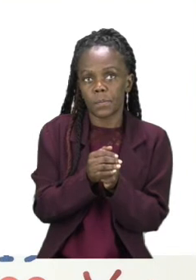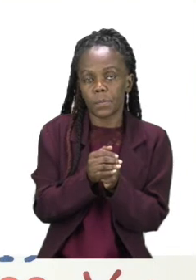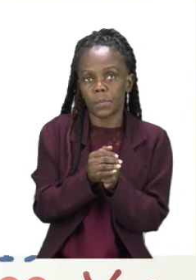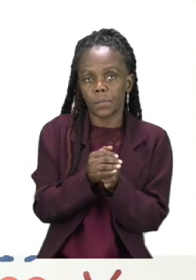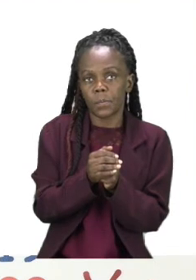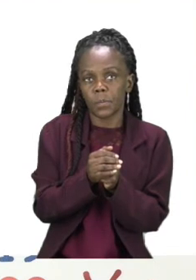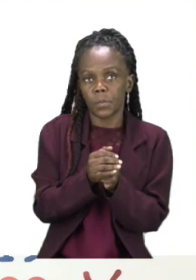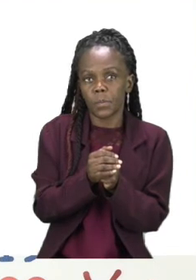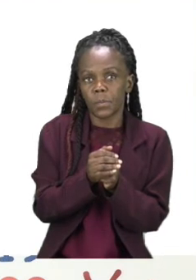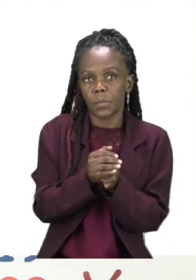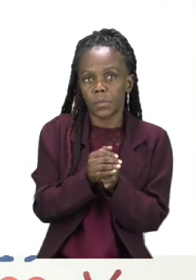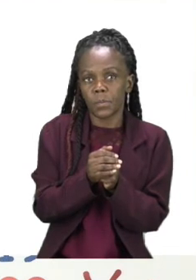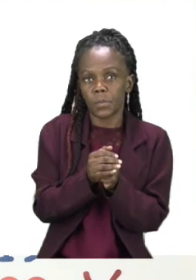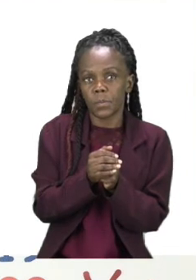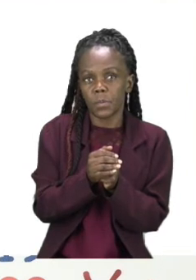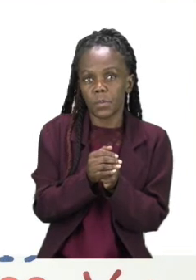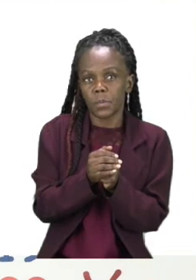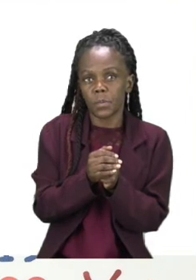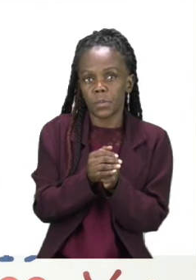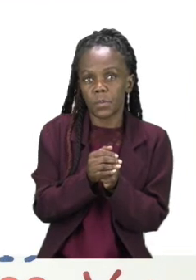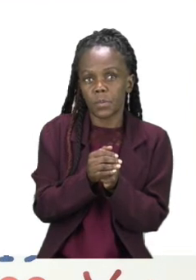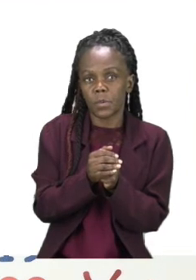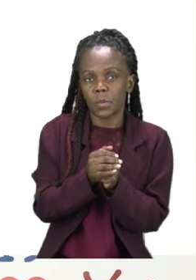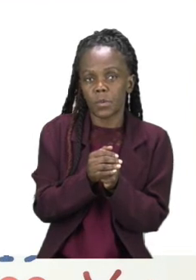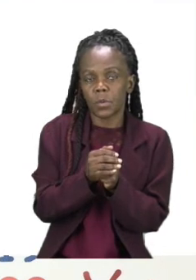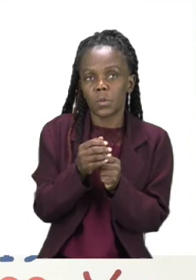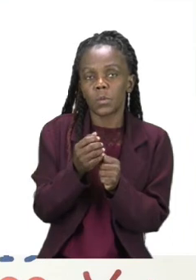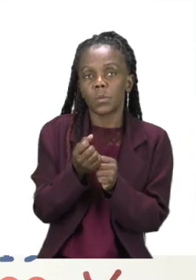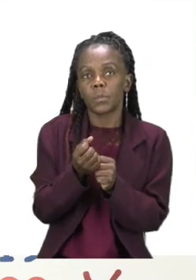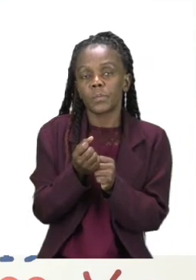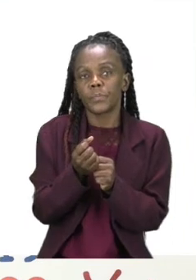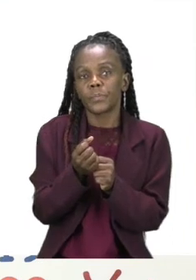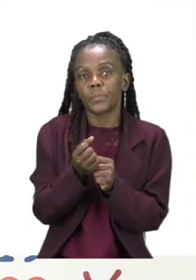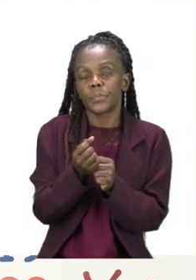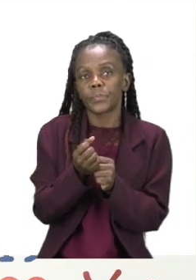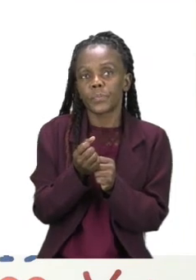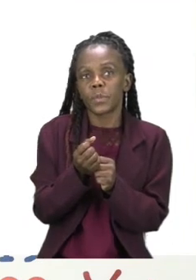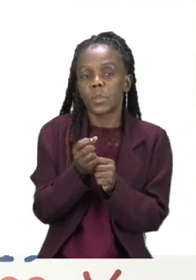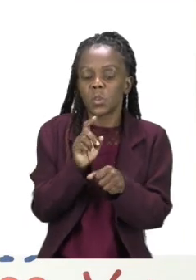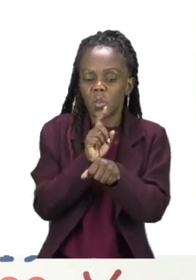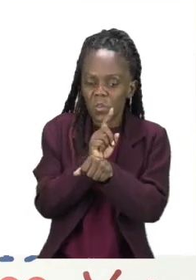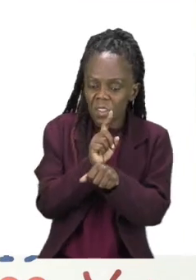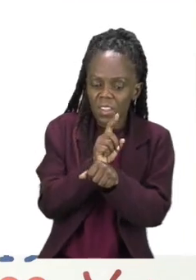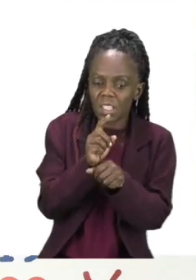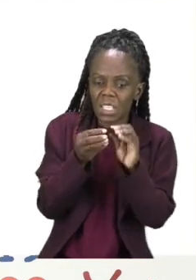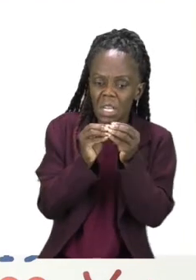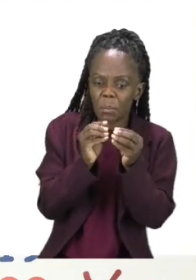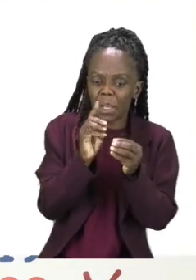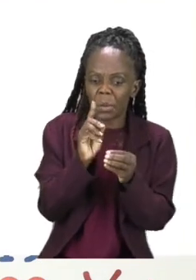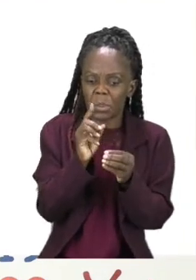will cross them out so that we don't use them again. Let us try to find the first one.